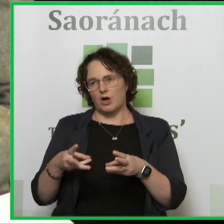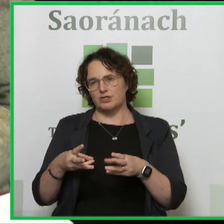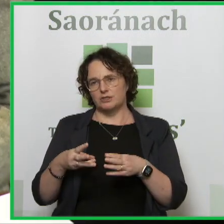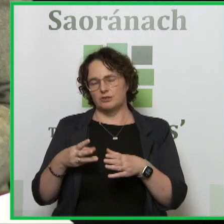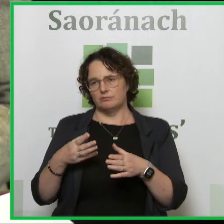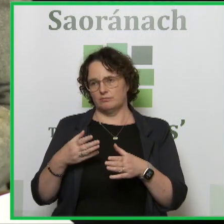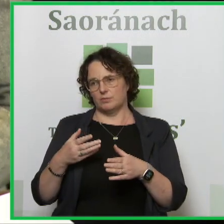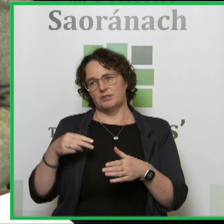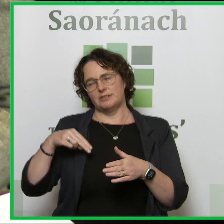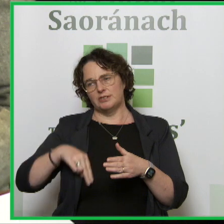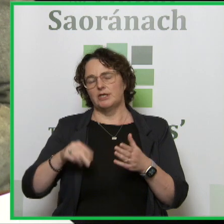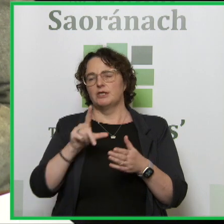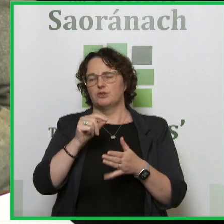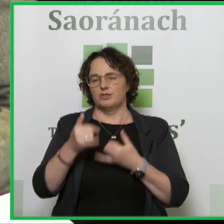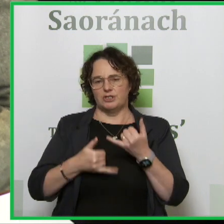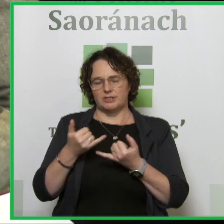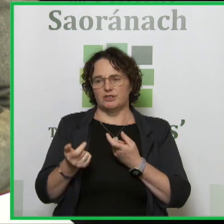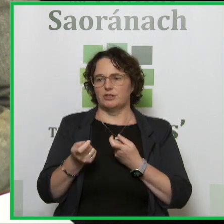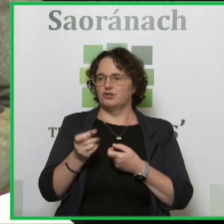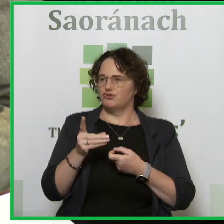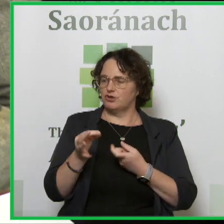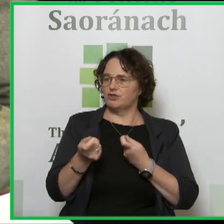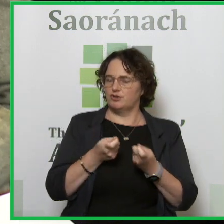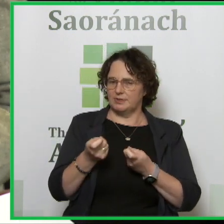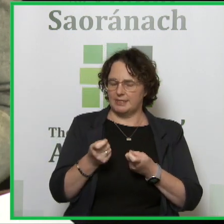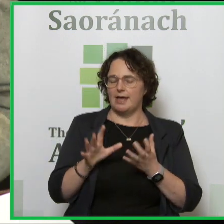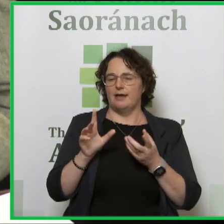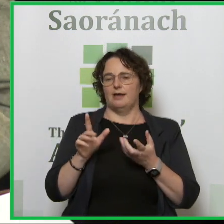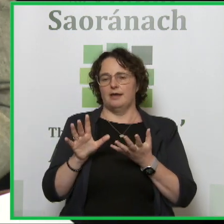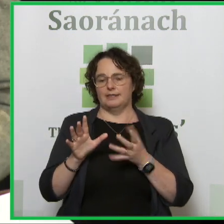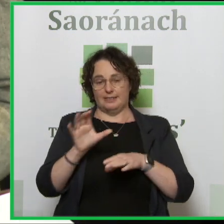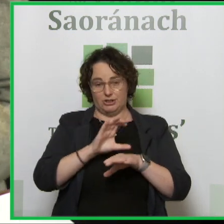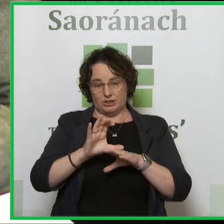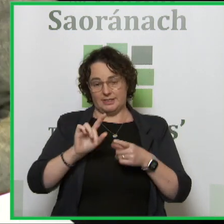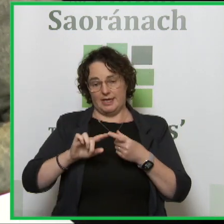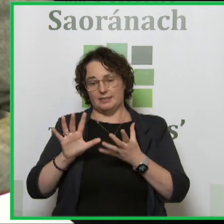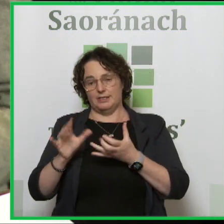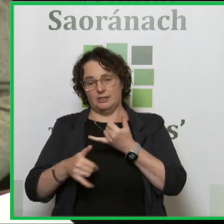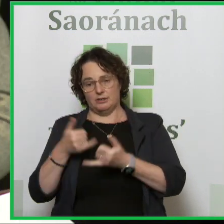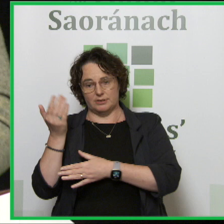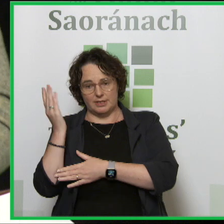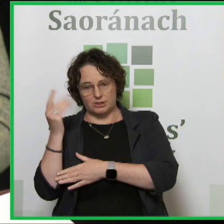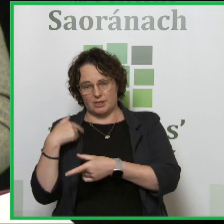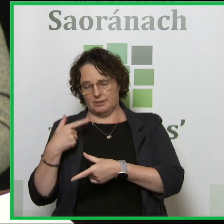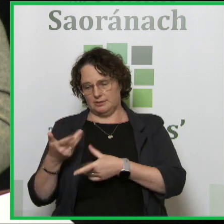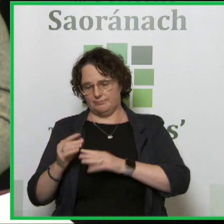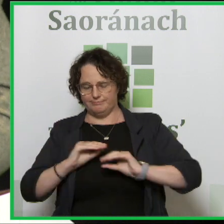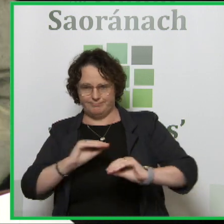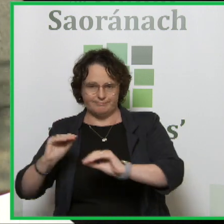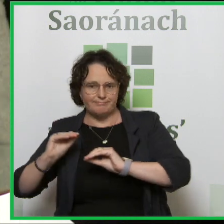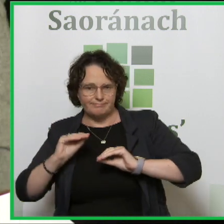in addiction treatment services, and I've spent about 10 years as a researcher and academic, so I'll just give you a brief idea of my background.